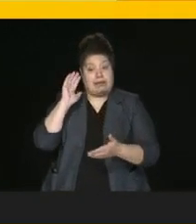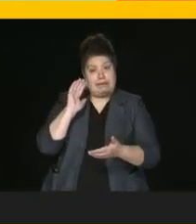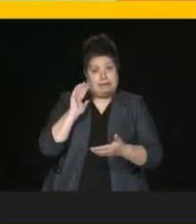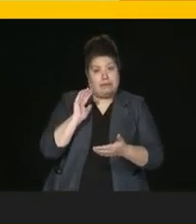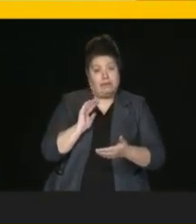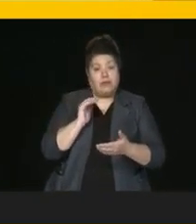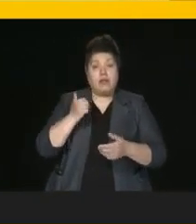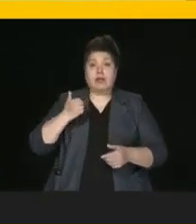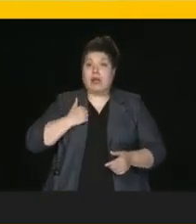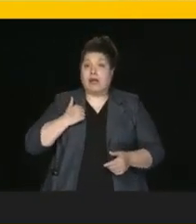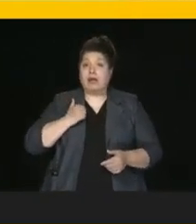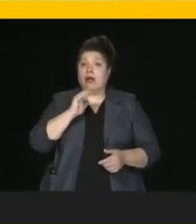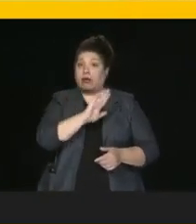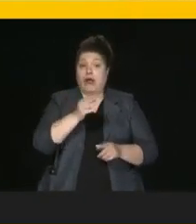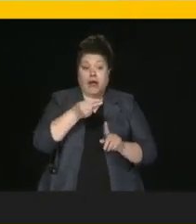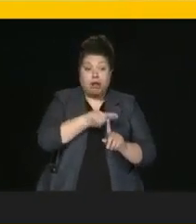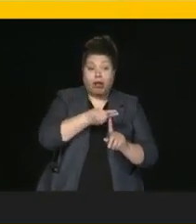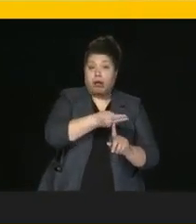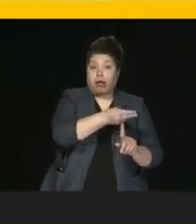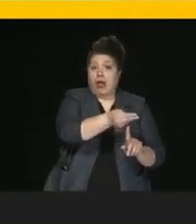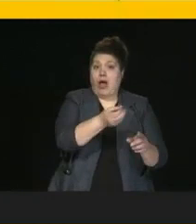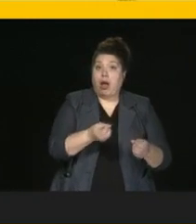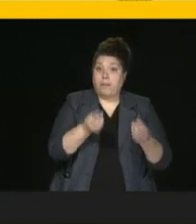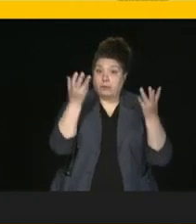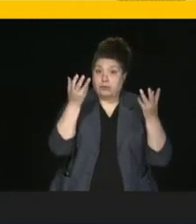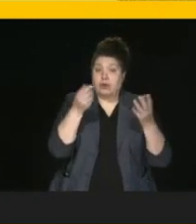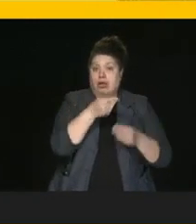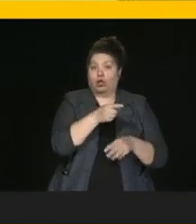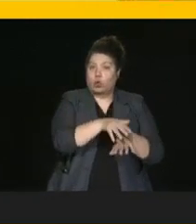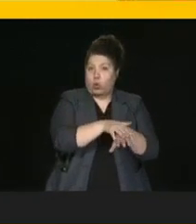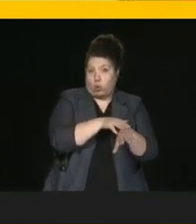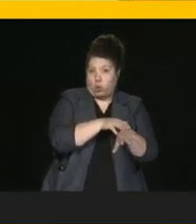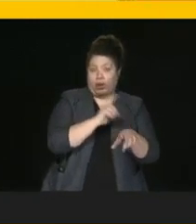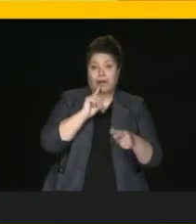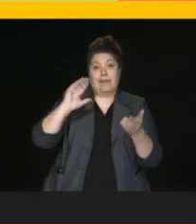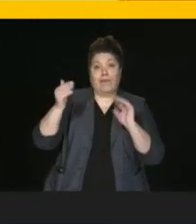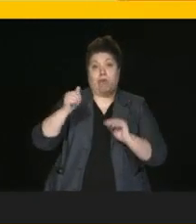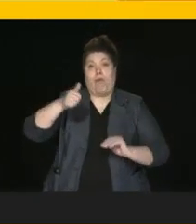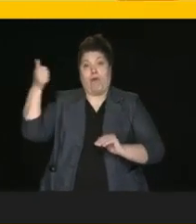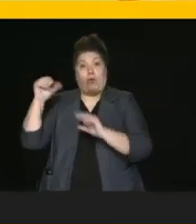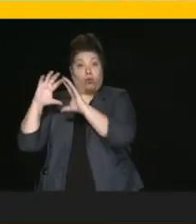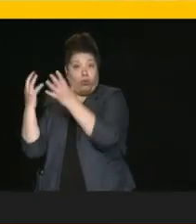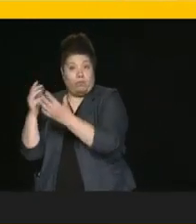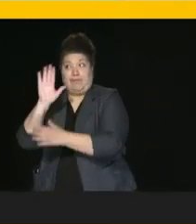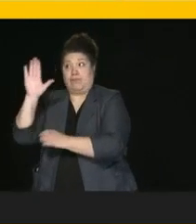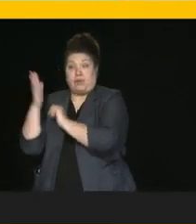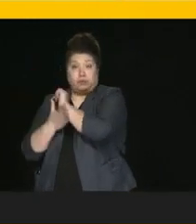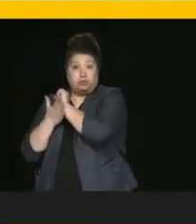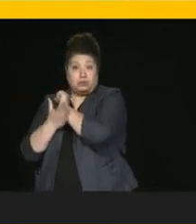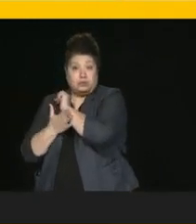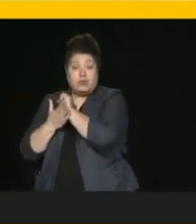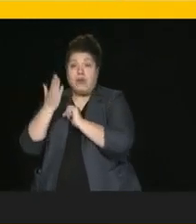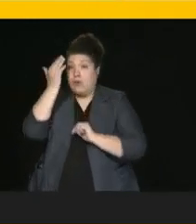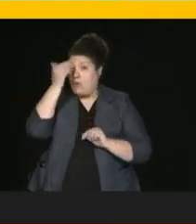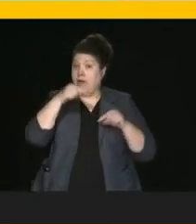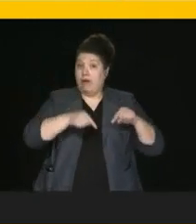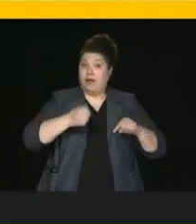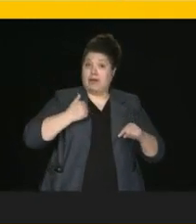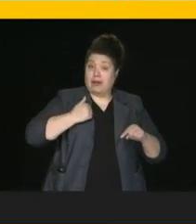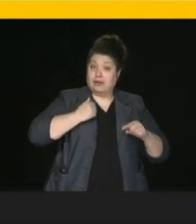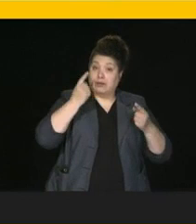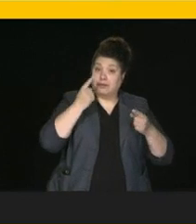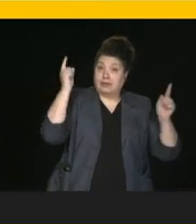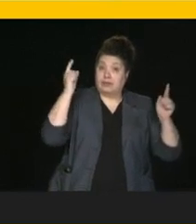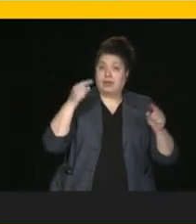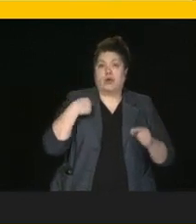has increased more slowly than in many other countries. This is in part due to the learning that we have drawn from the experience